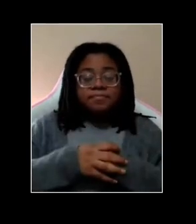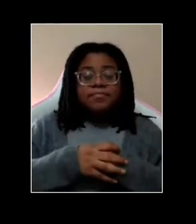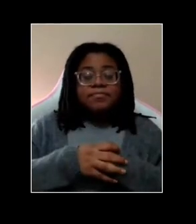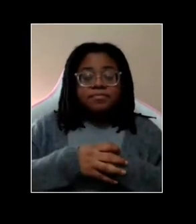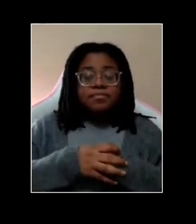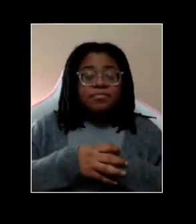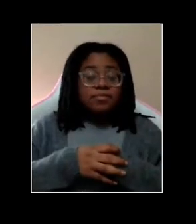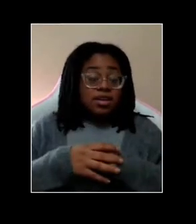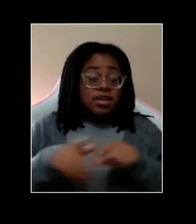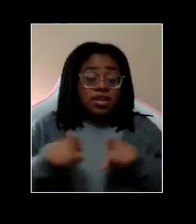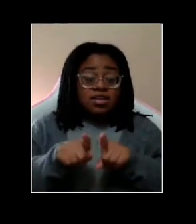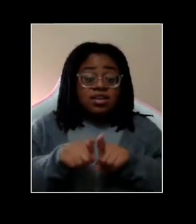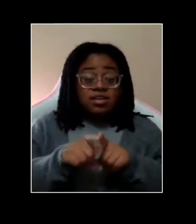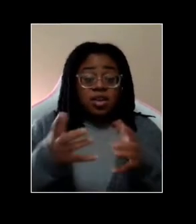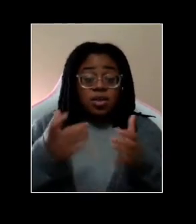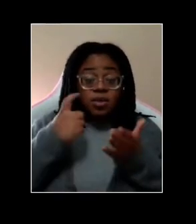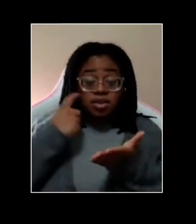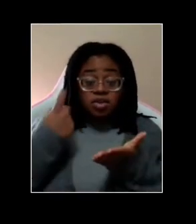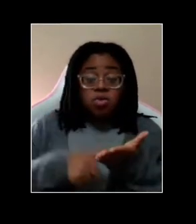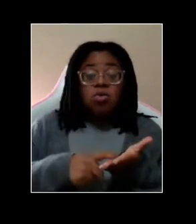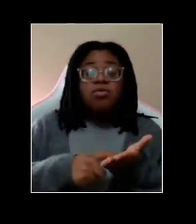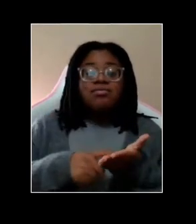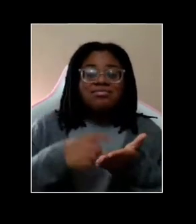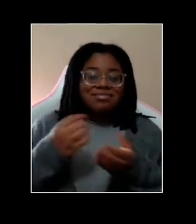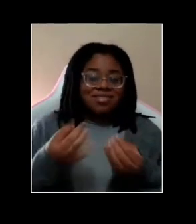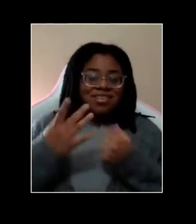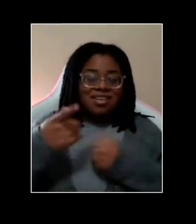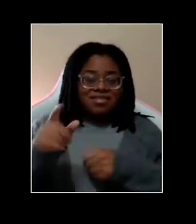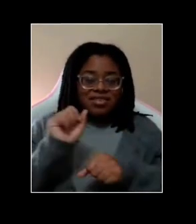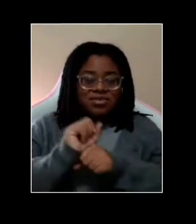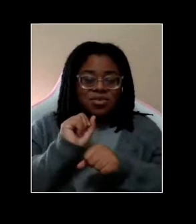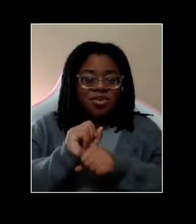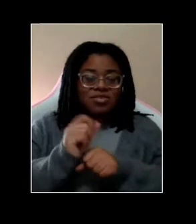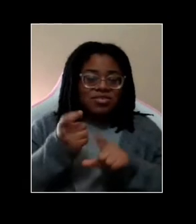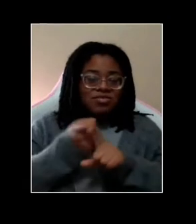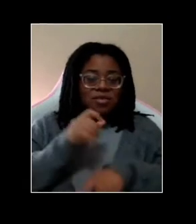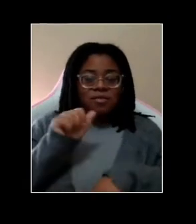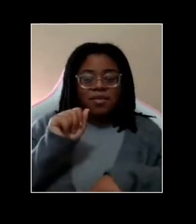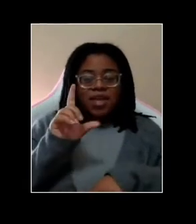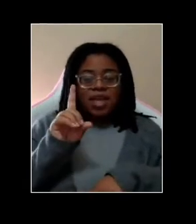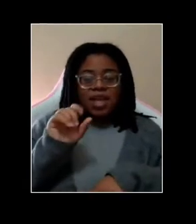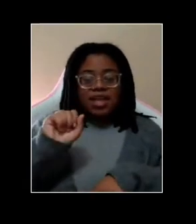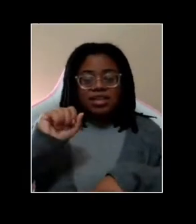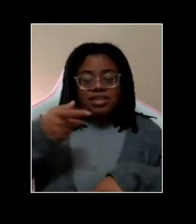And I also just wanted to acknowledge that a lot of this work comes from the Adaptation Partners